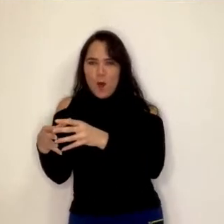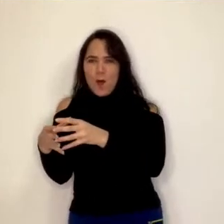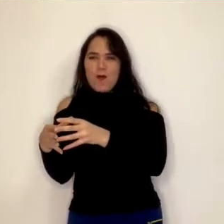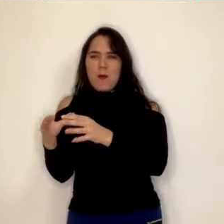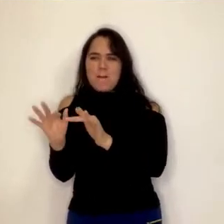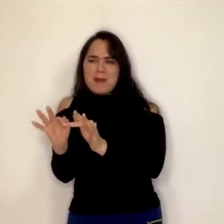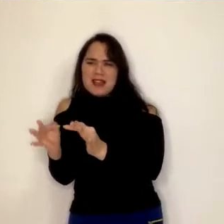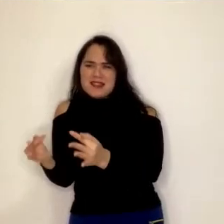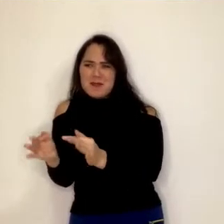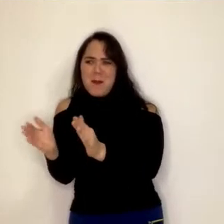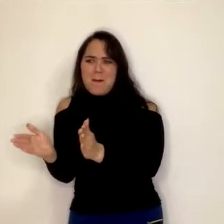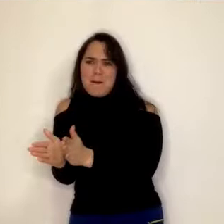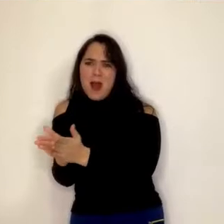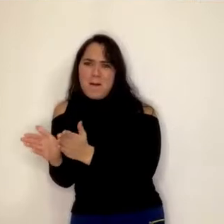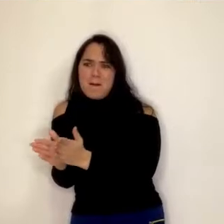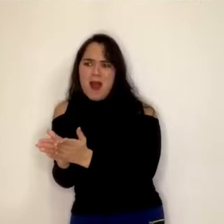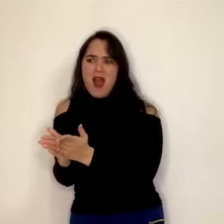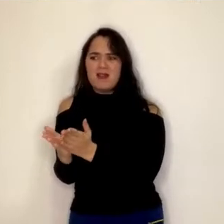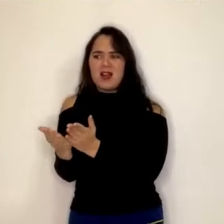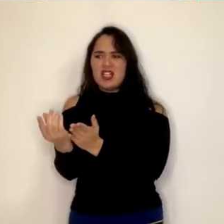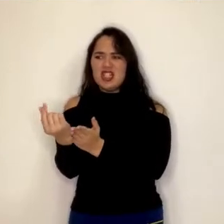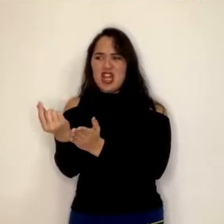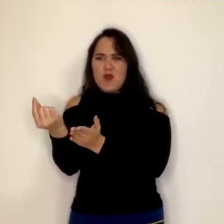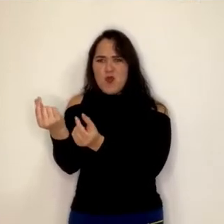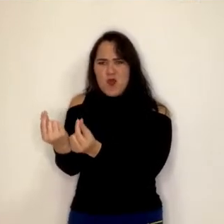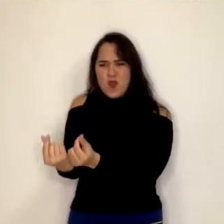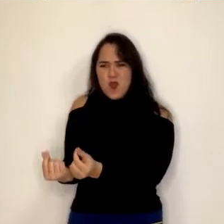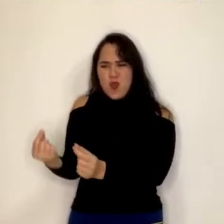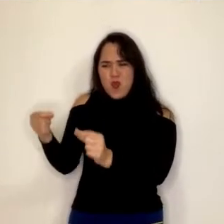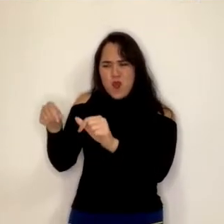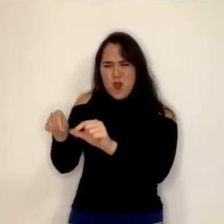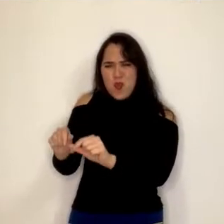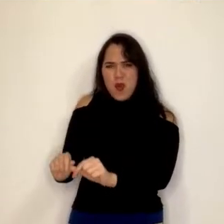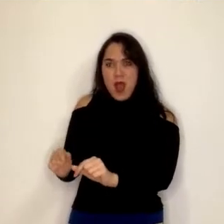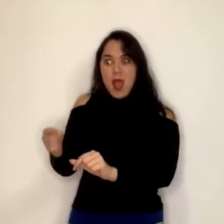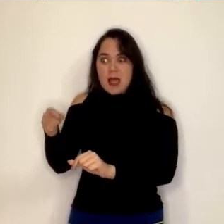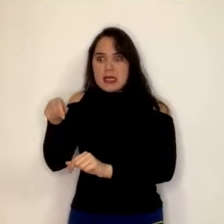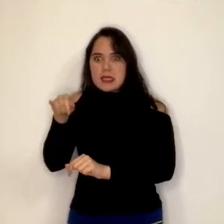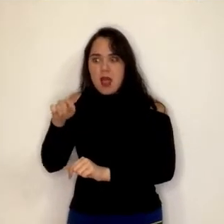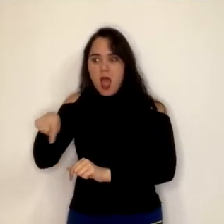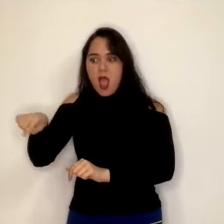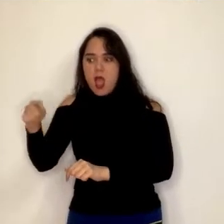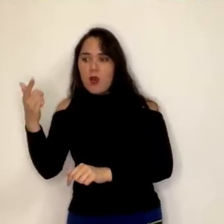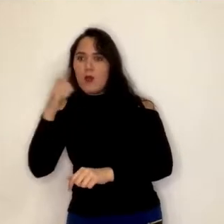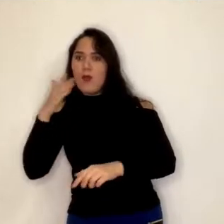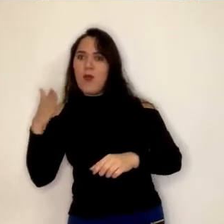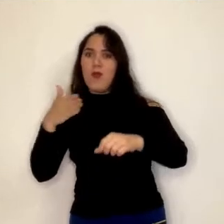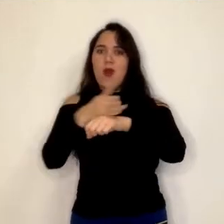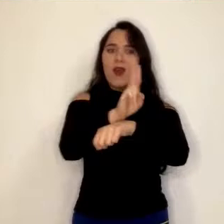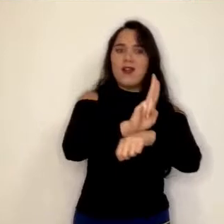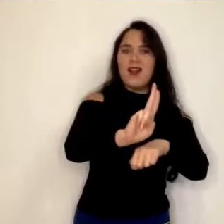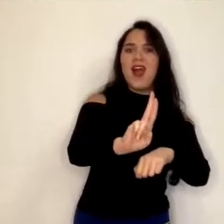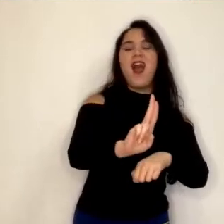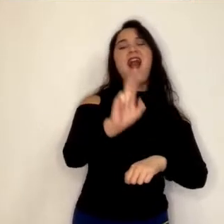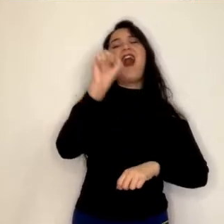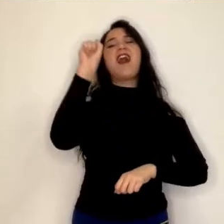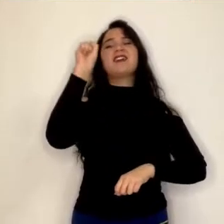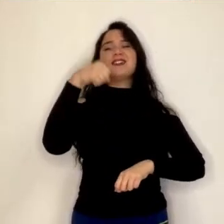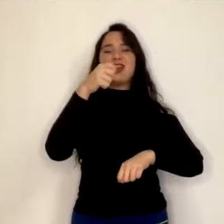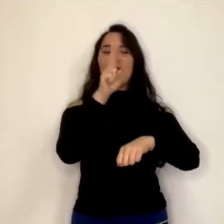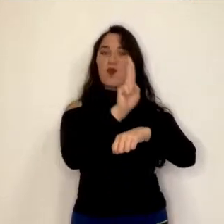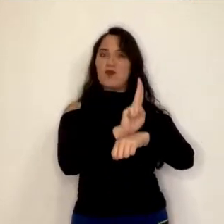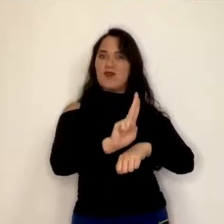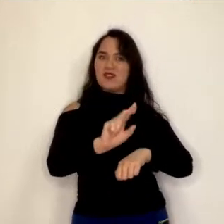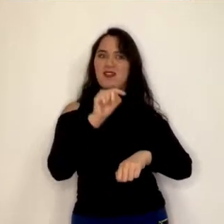lowest layers, the most economically destitute, get to an institution of higher learning, that's